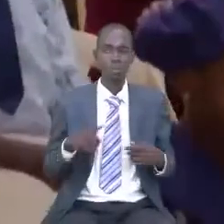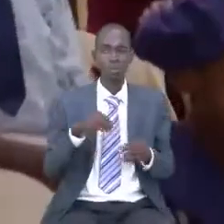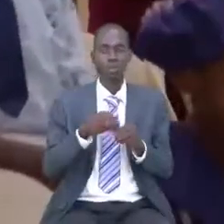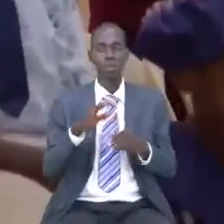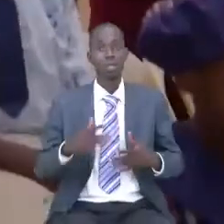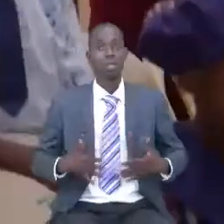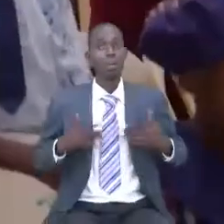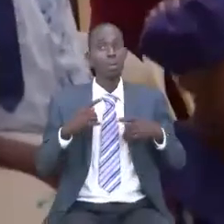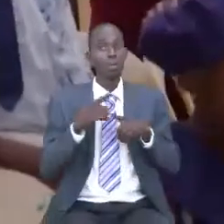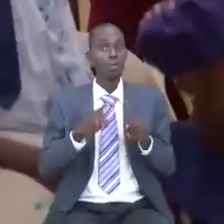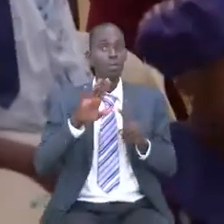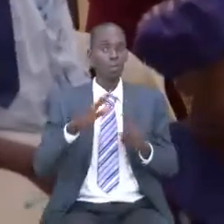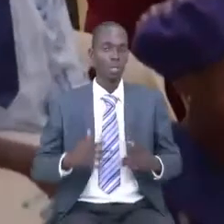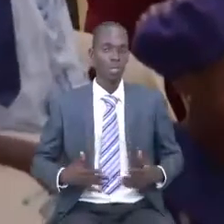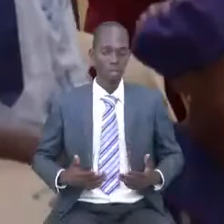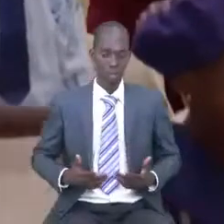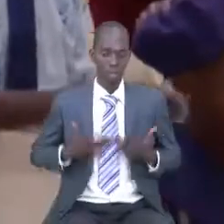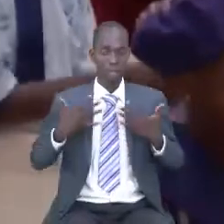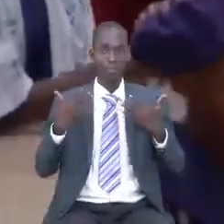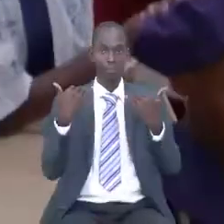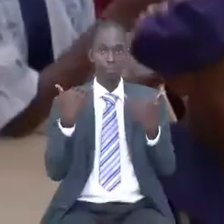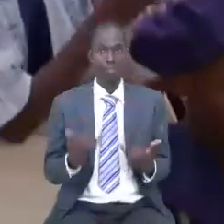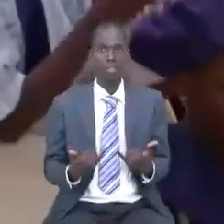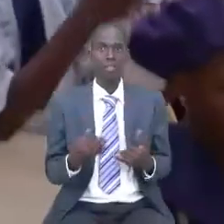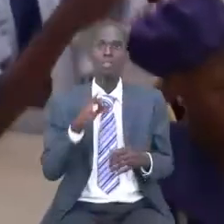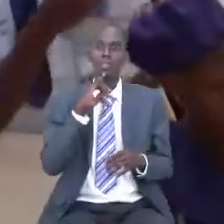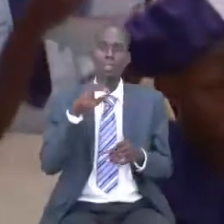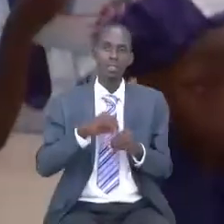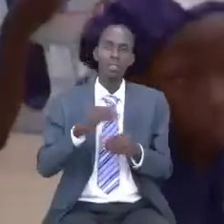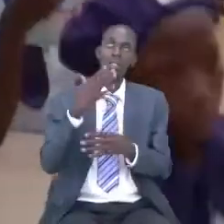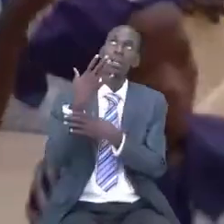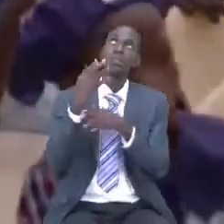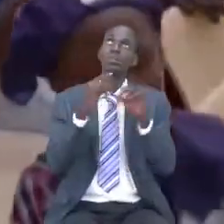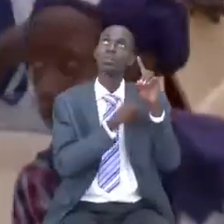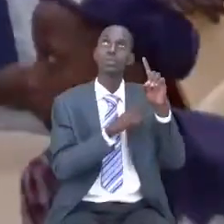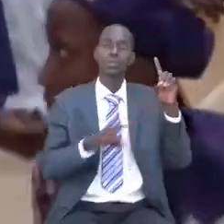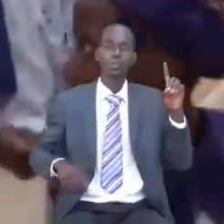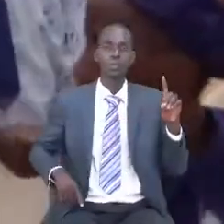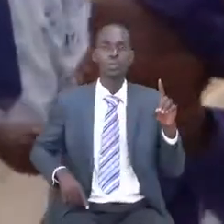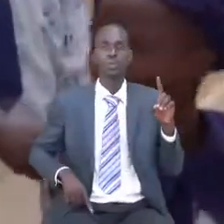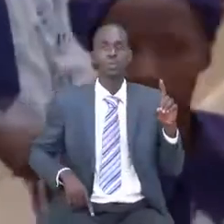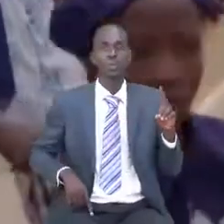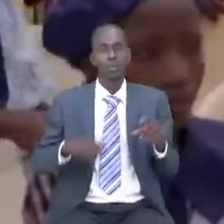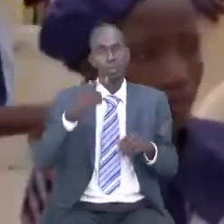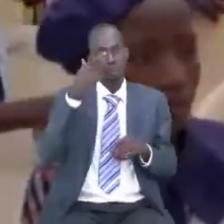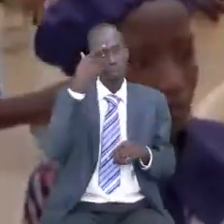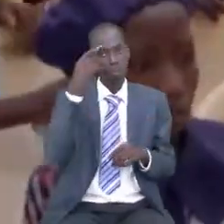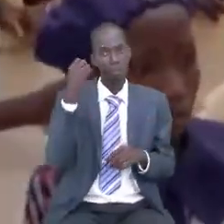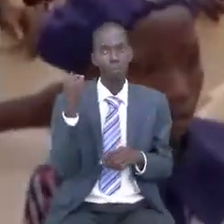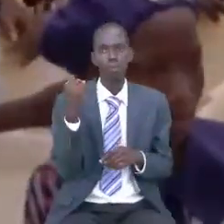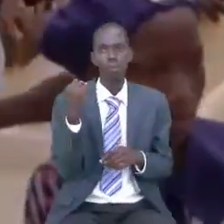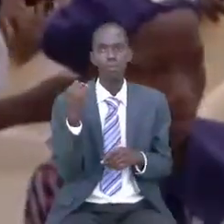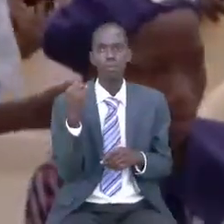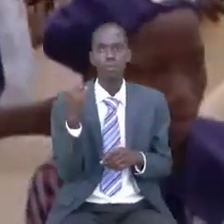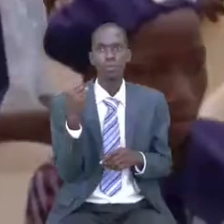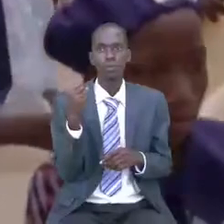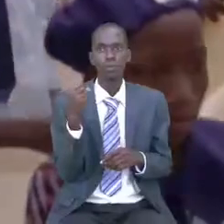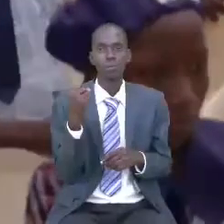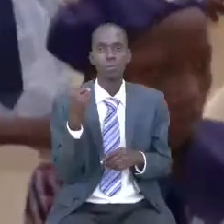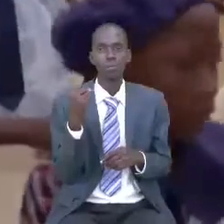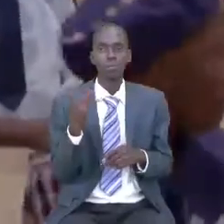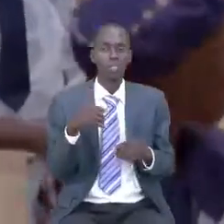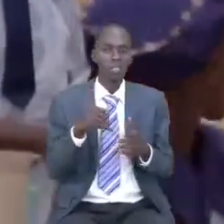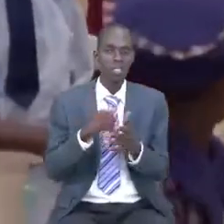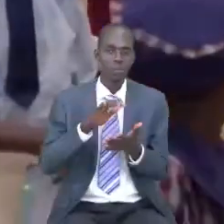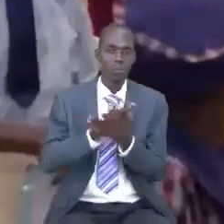life now in the hands of the Lord becomes a blessing. A blessing